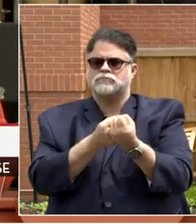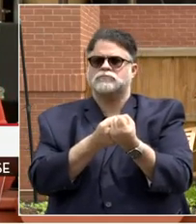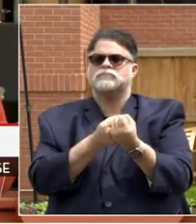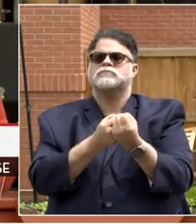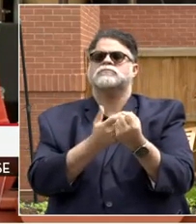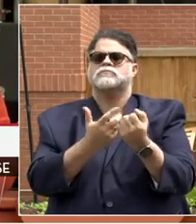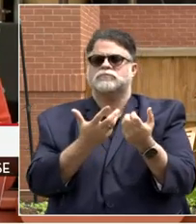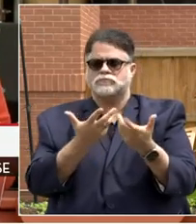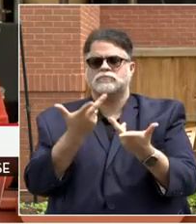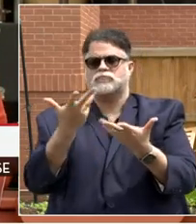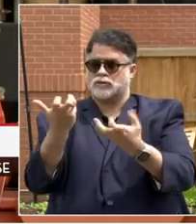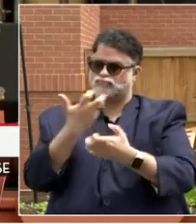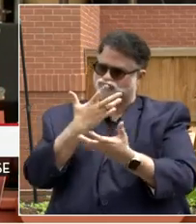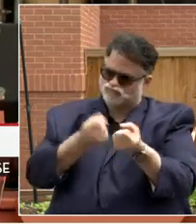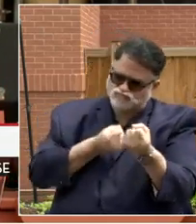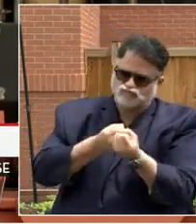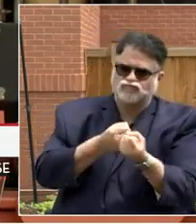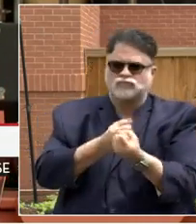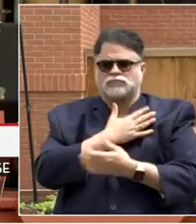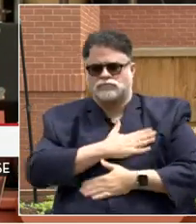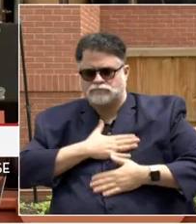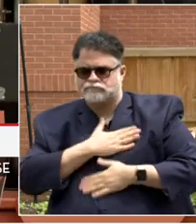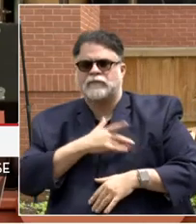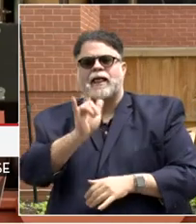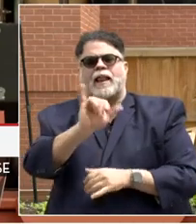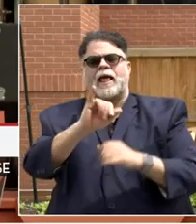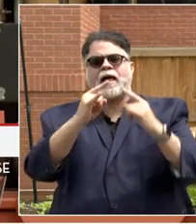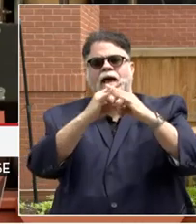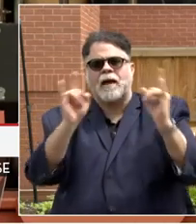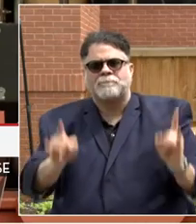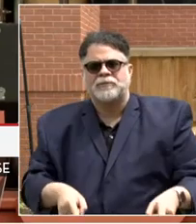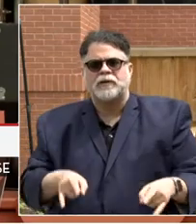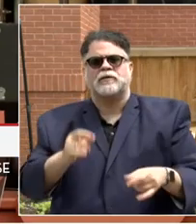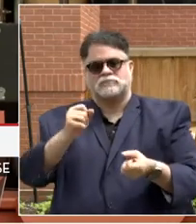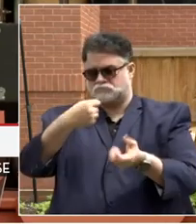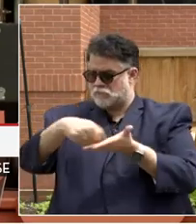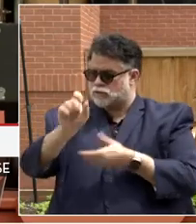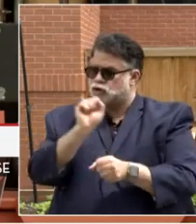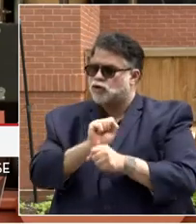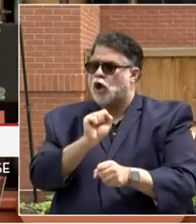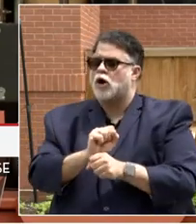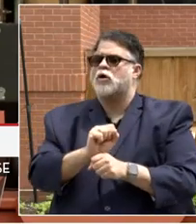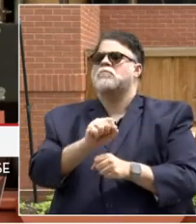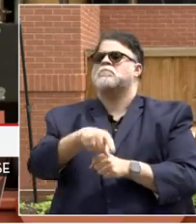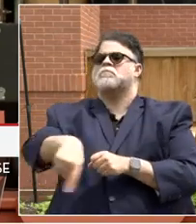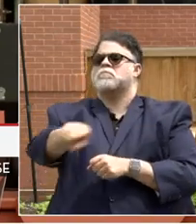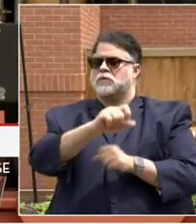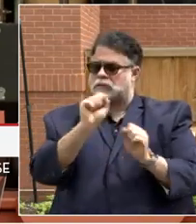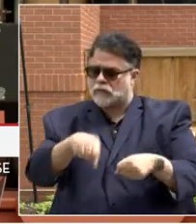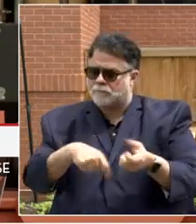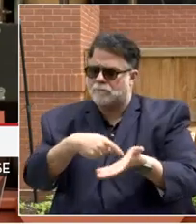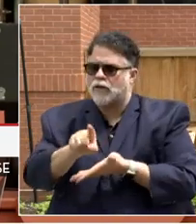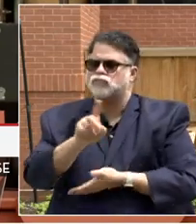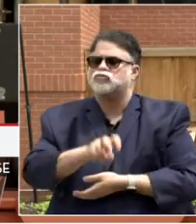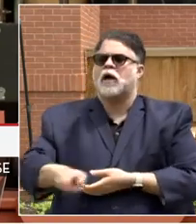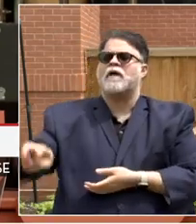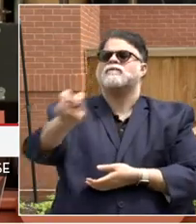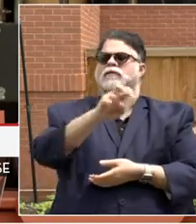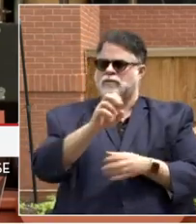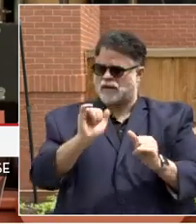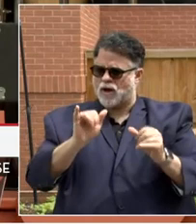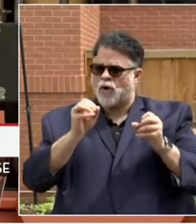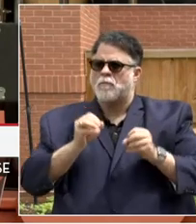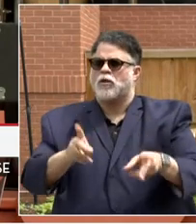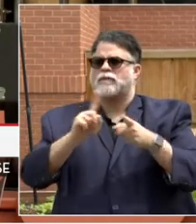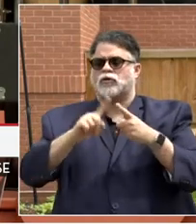camp and good paying jobs with all of those opportunities. And also making